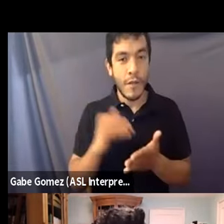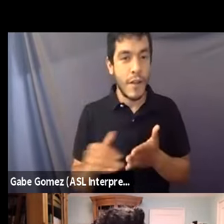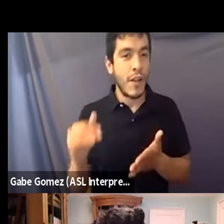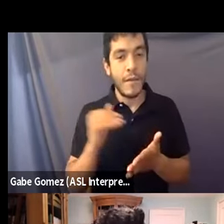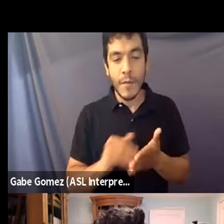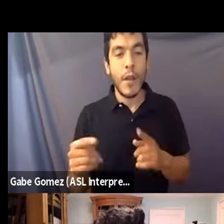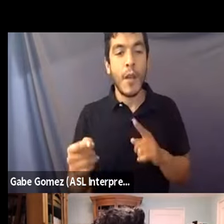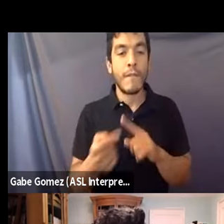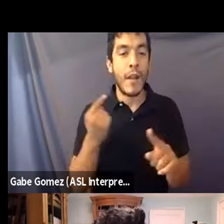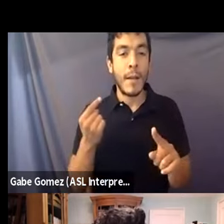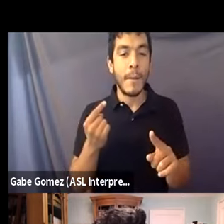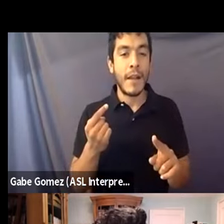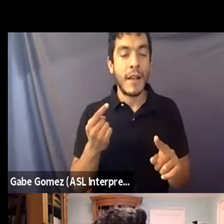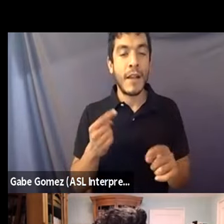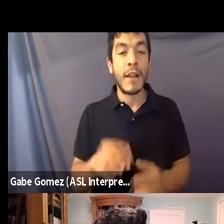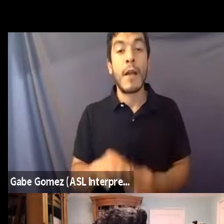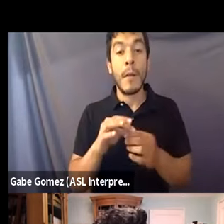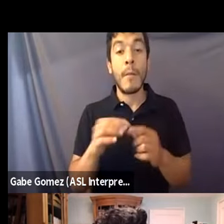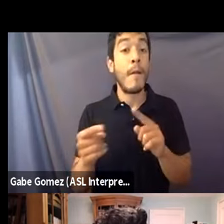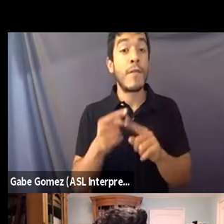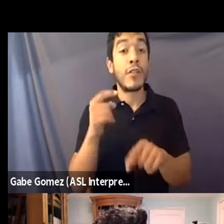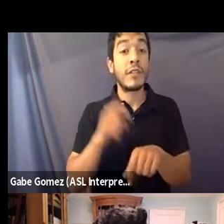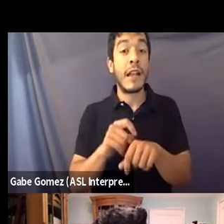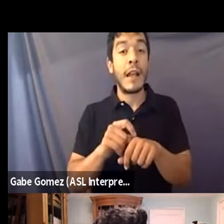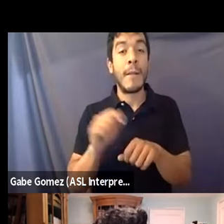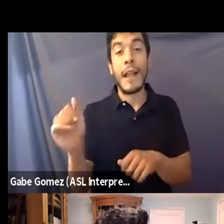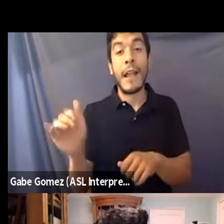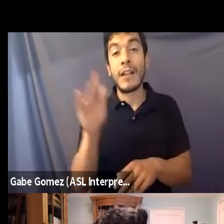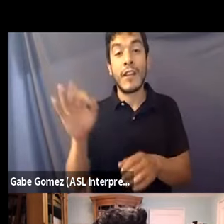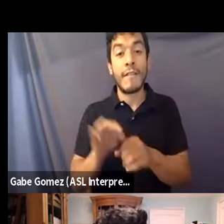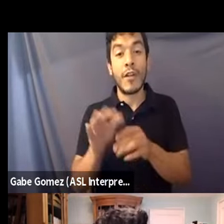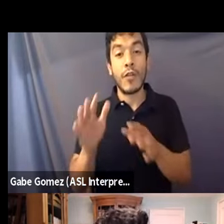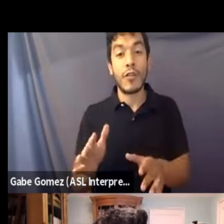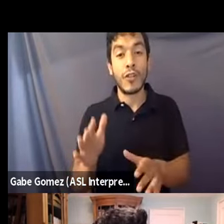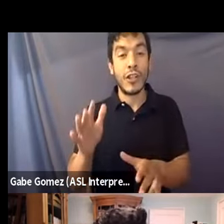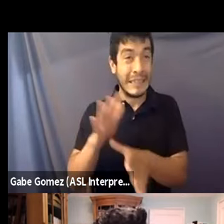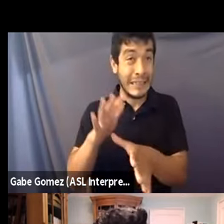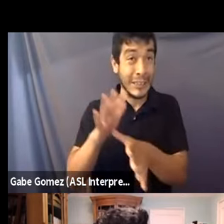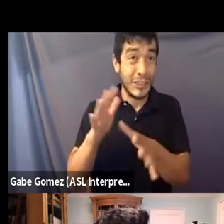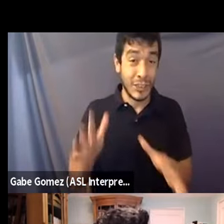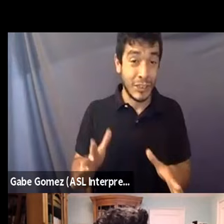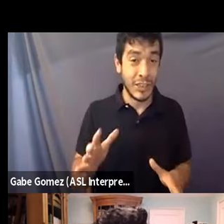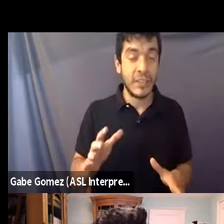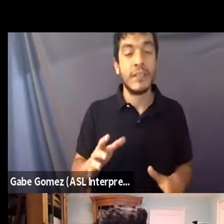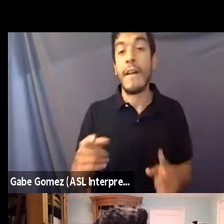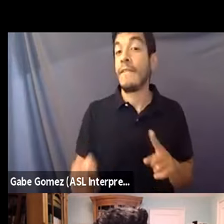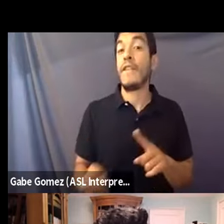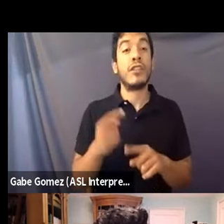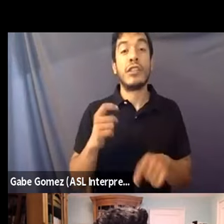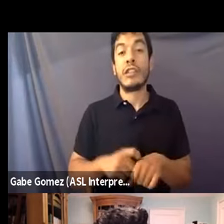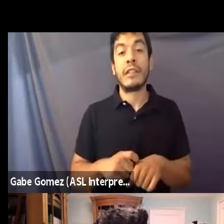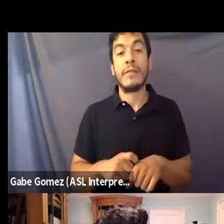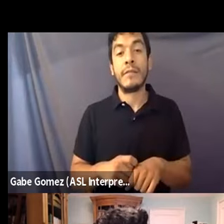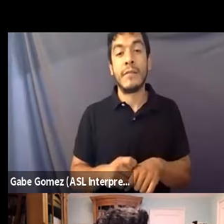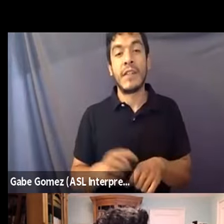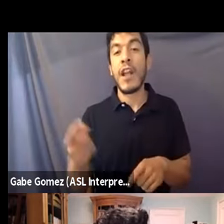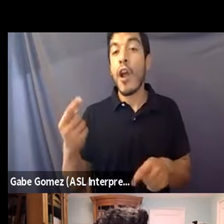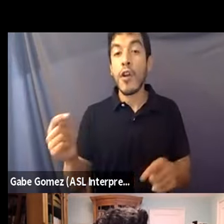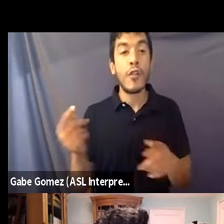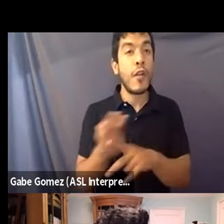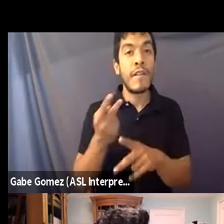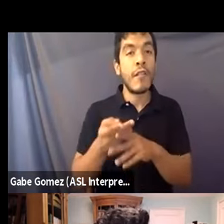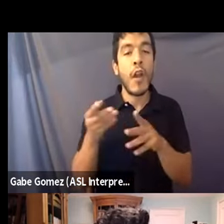from especially first time Asian voters, seniors, right? First time, they're like trying to figure out a way